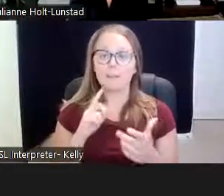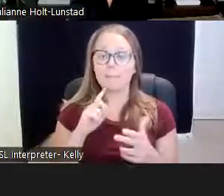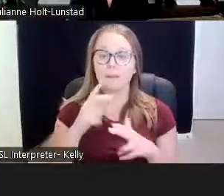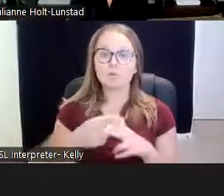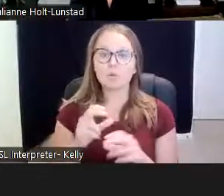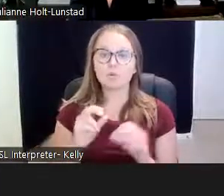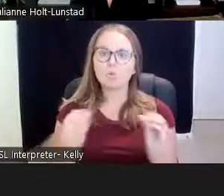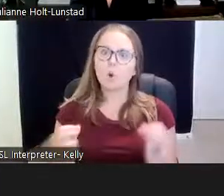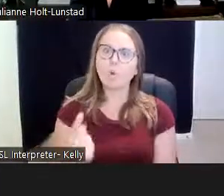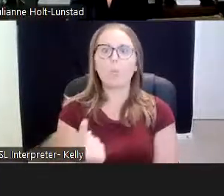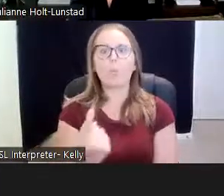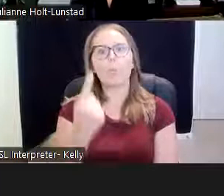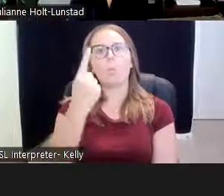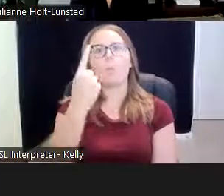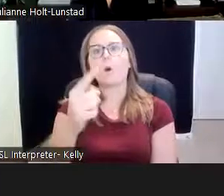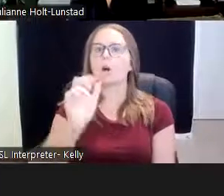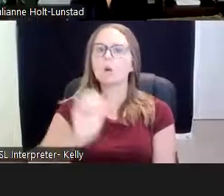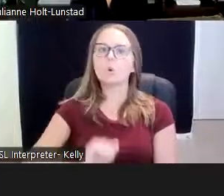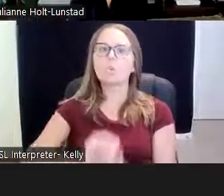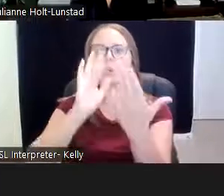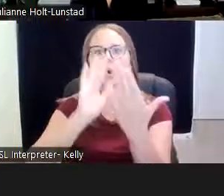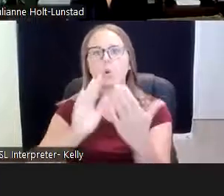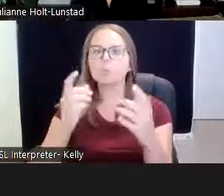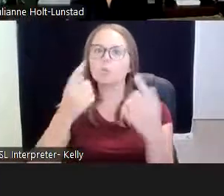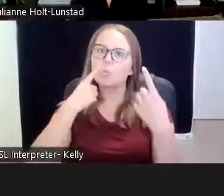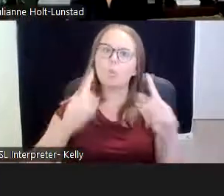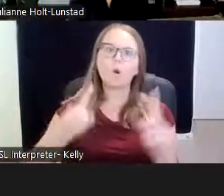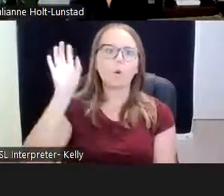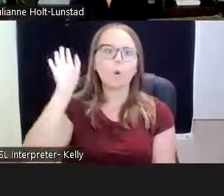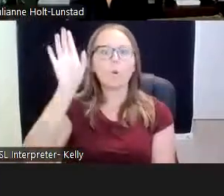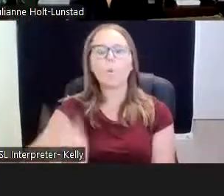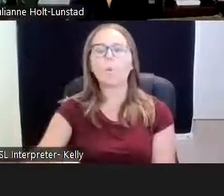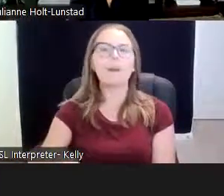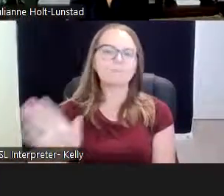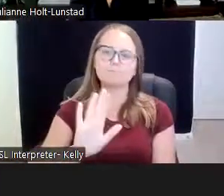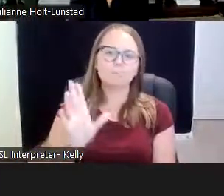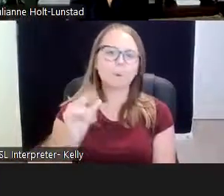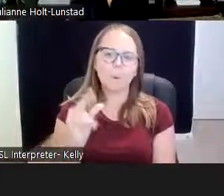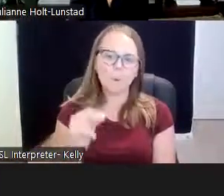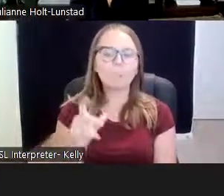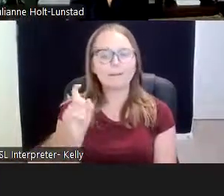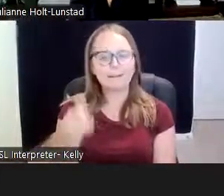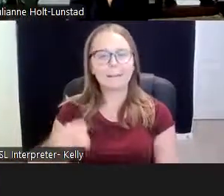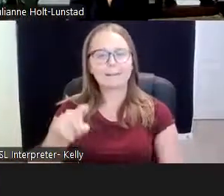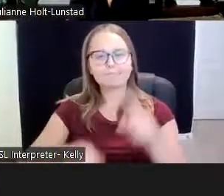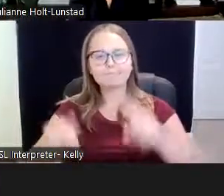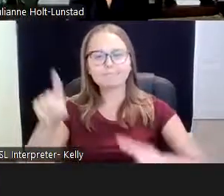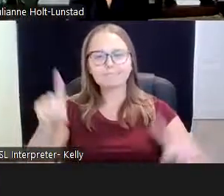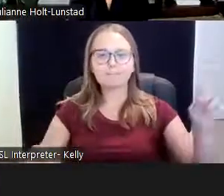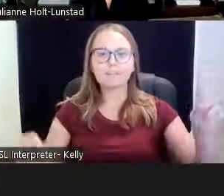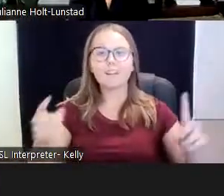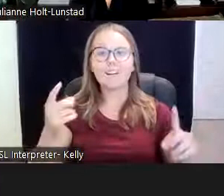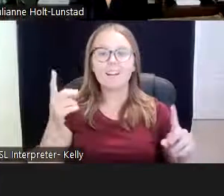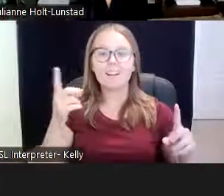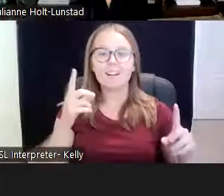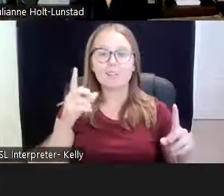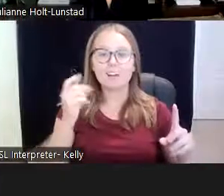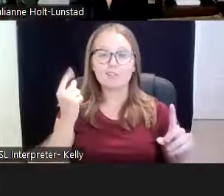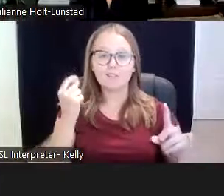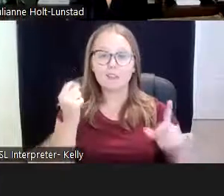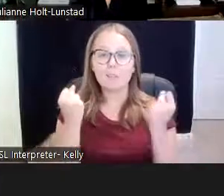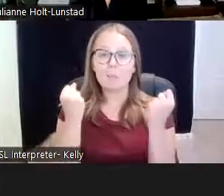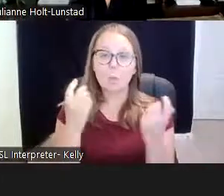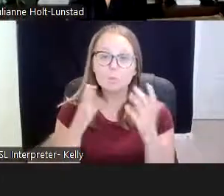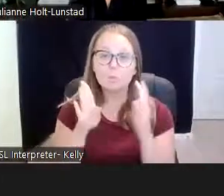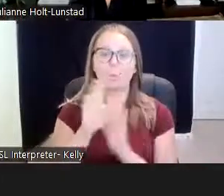single approach is going to work for all. And given the multiple